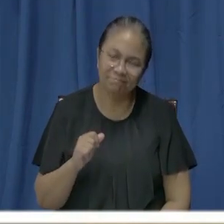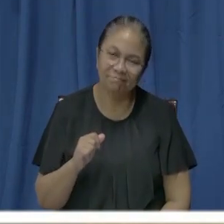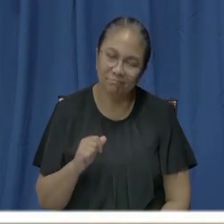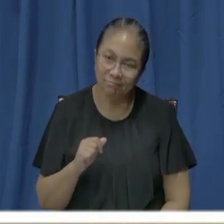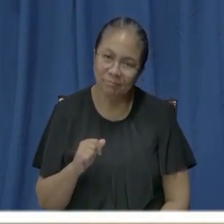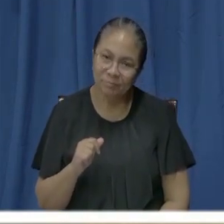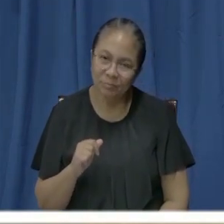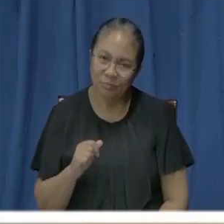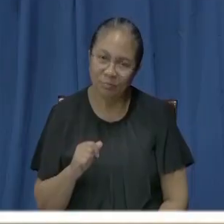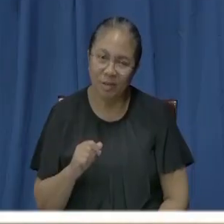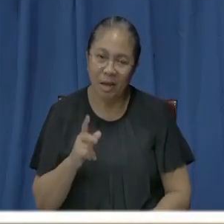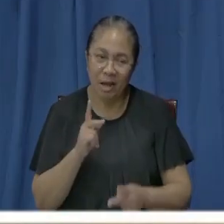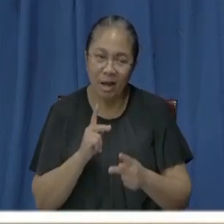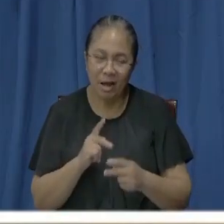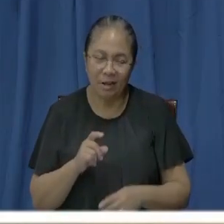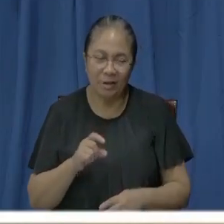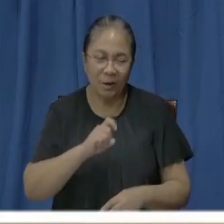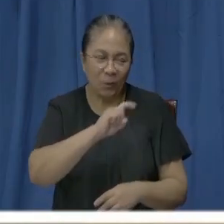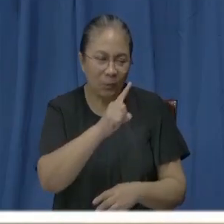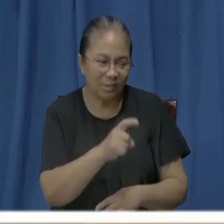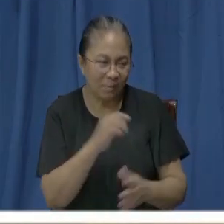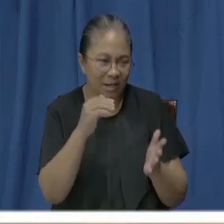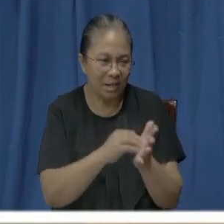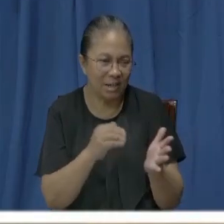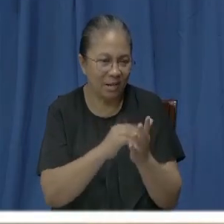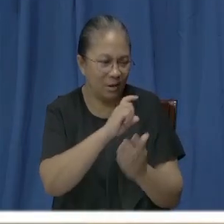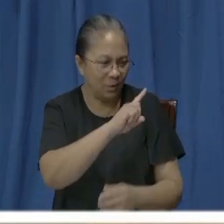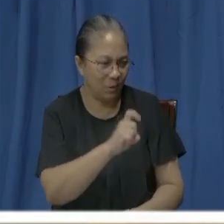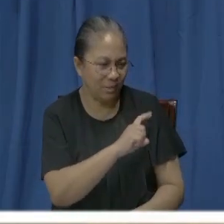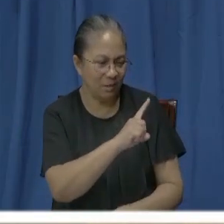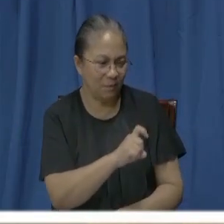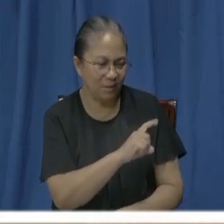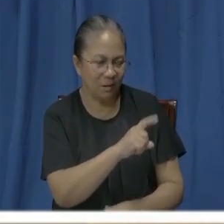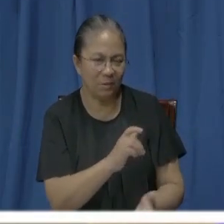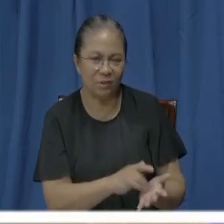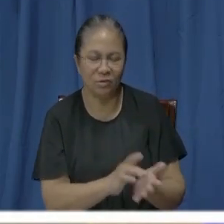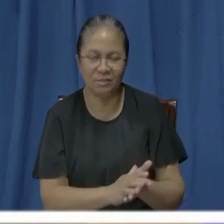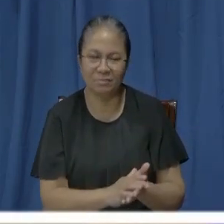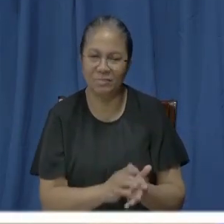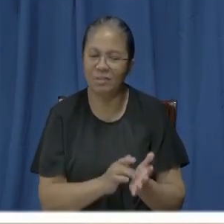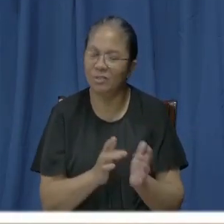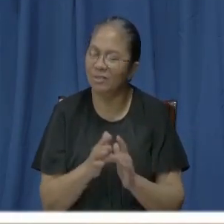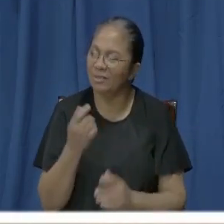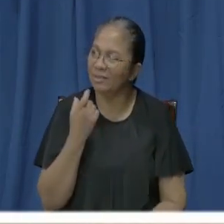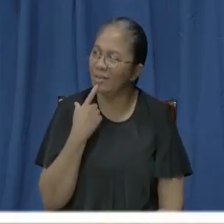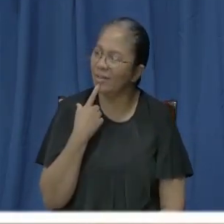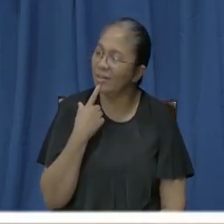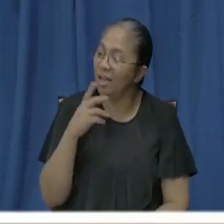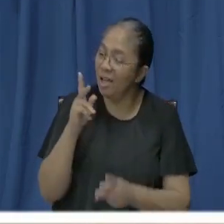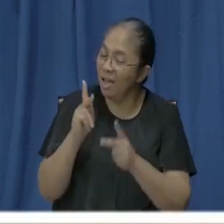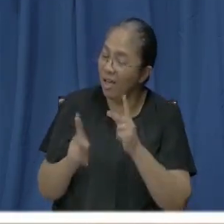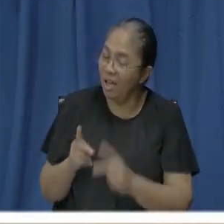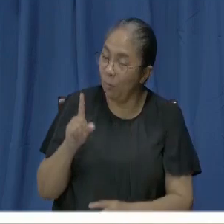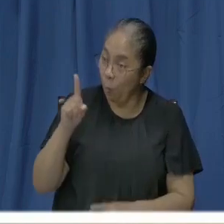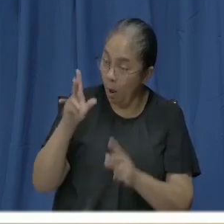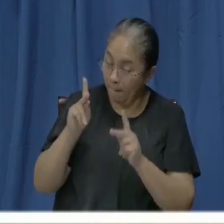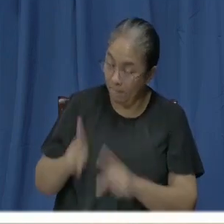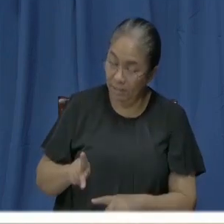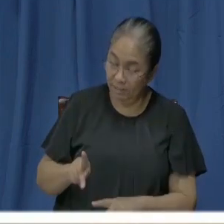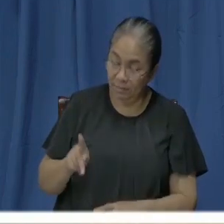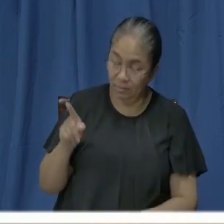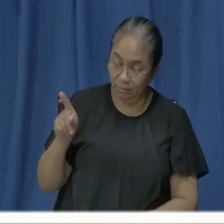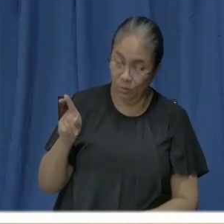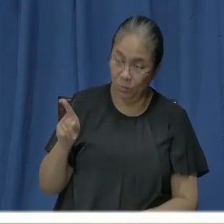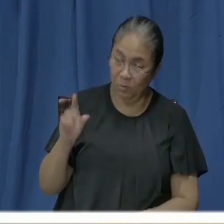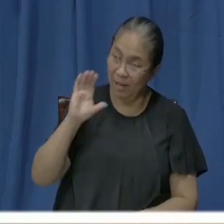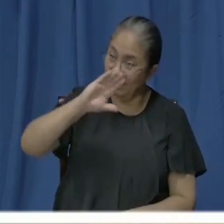And they persisted with their question. And he looked up and said, "If there's one of you who